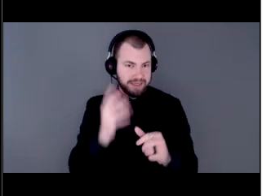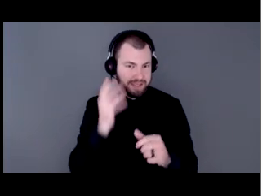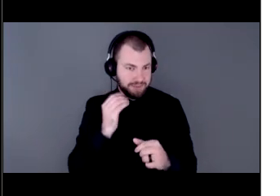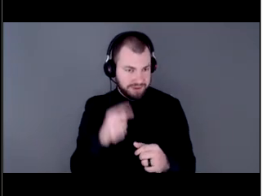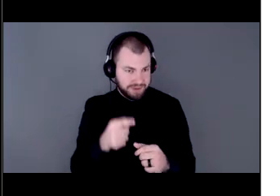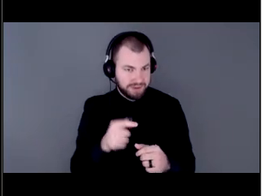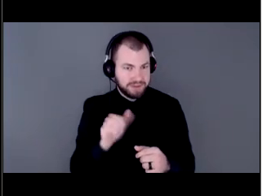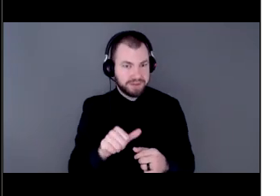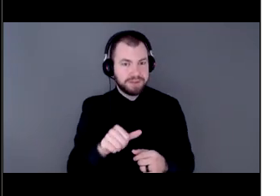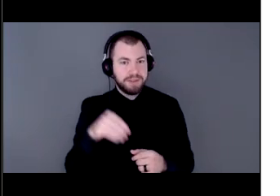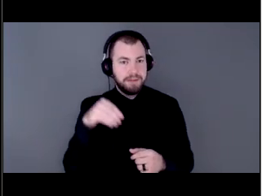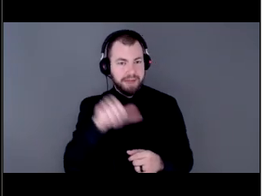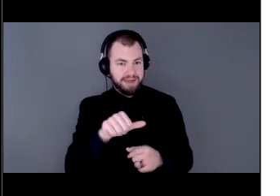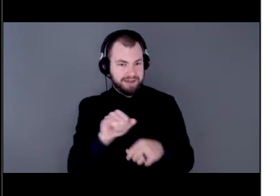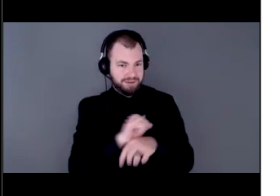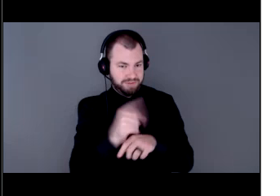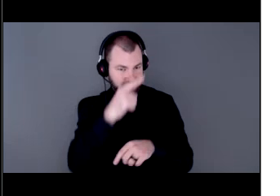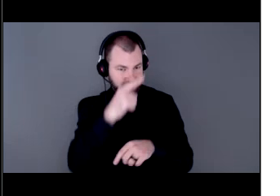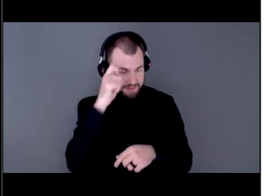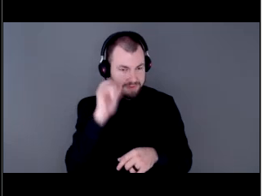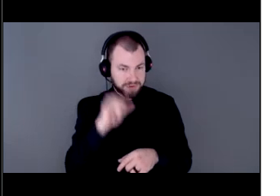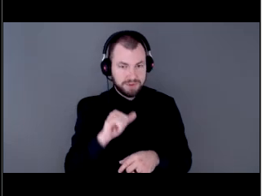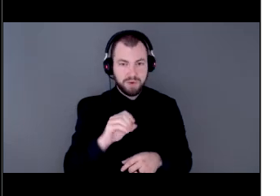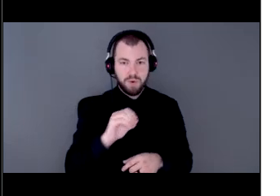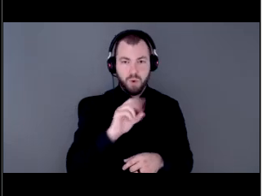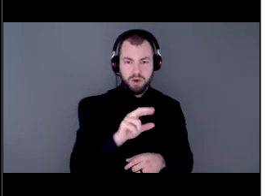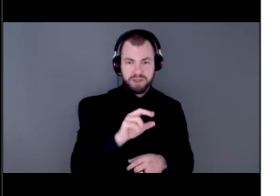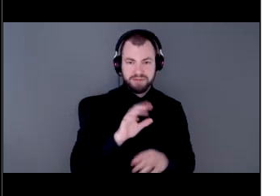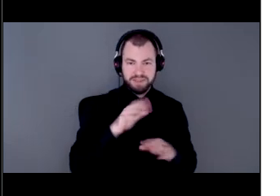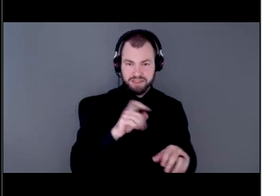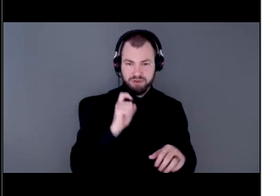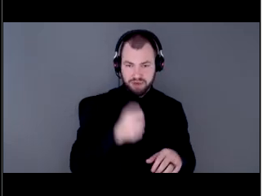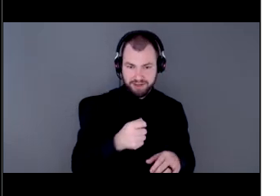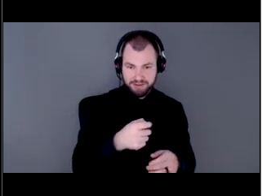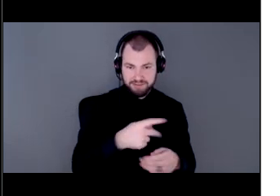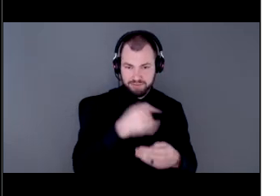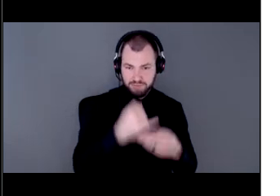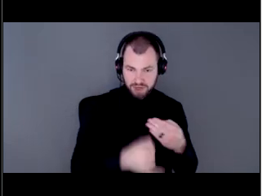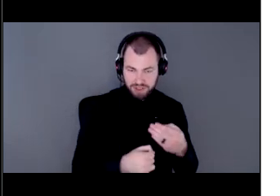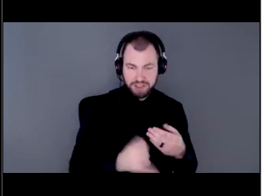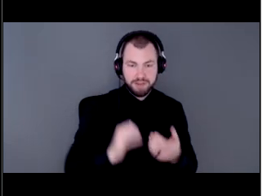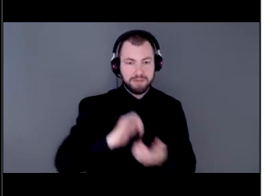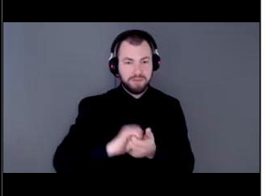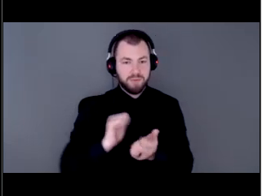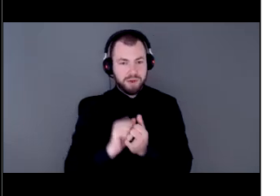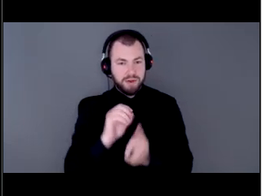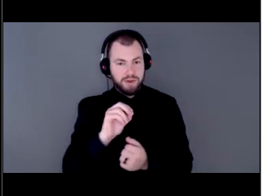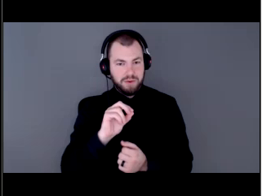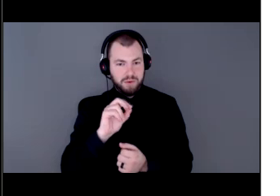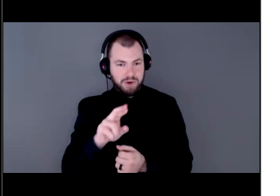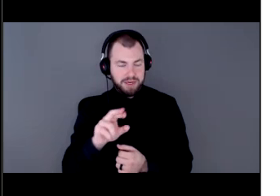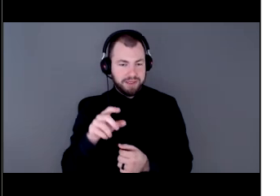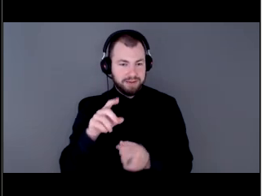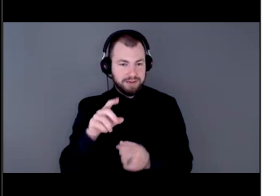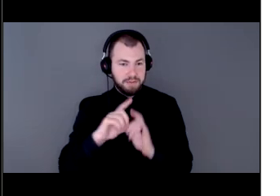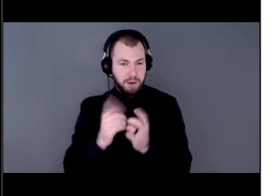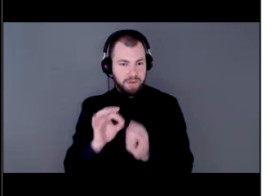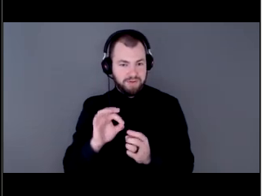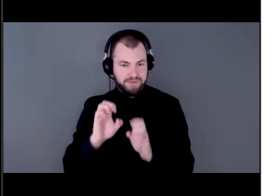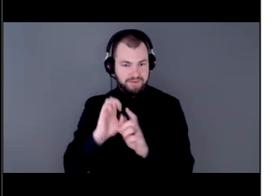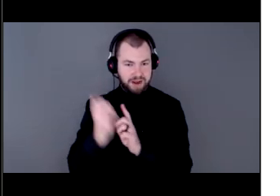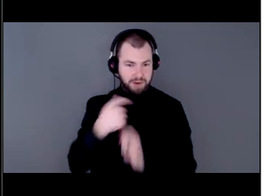Sea Grant project that's ongoing with the Oregon Department of Environmental Quality under an EPA grant. And there were